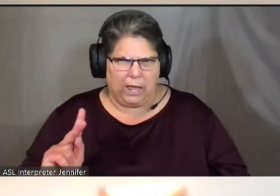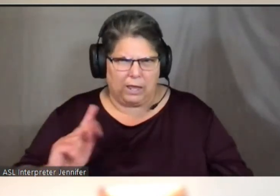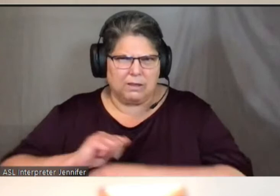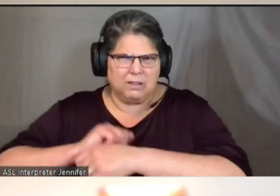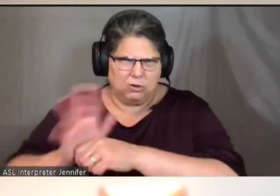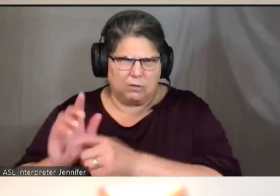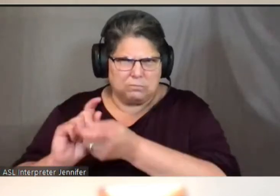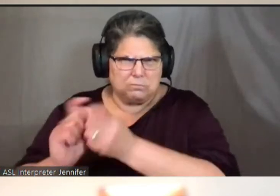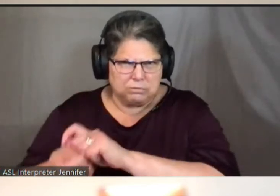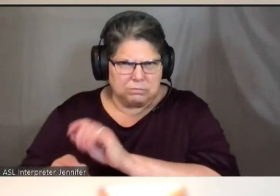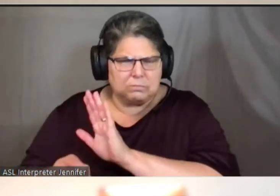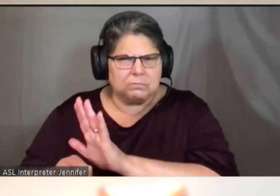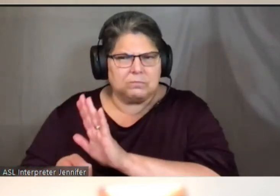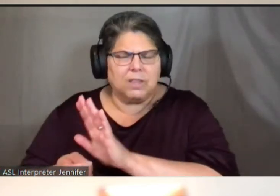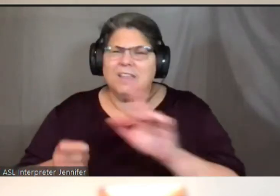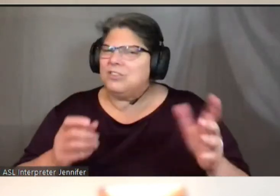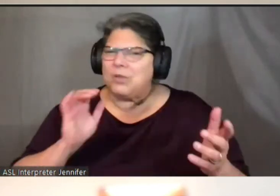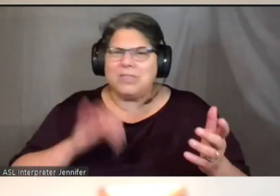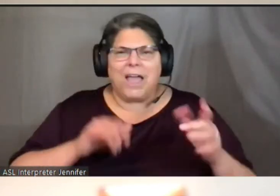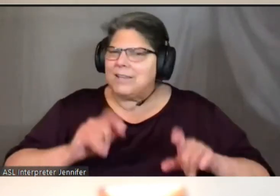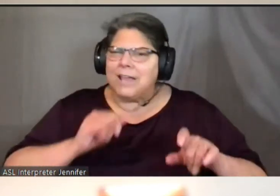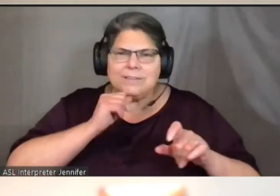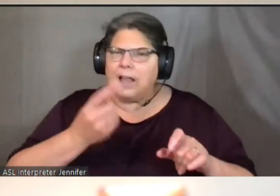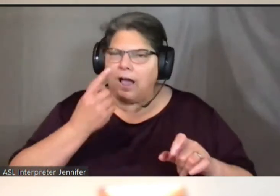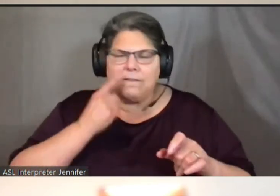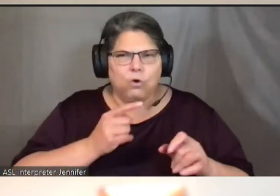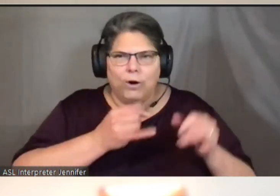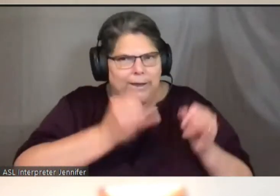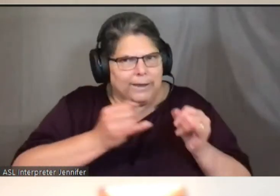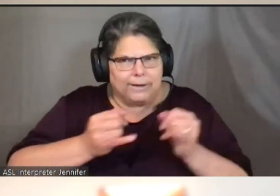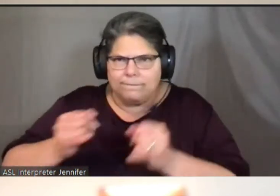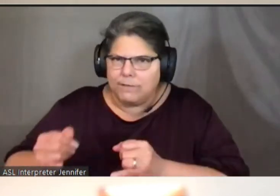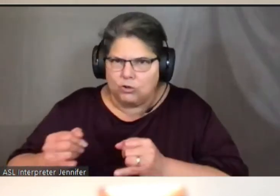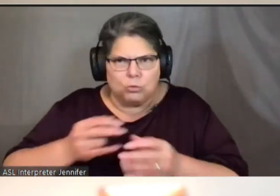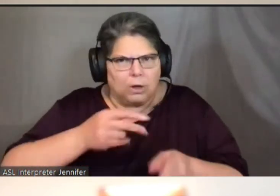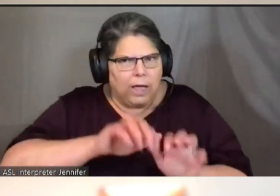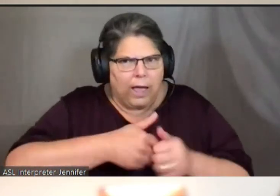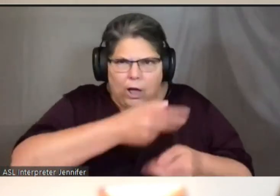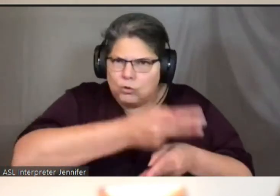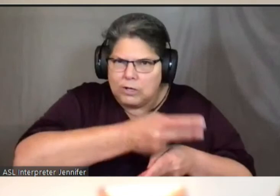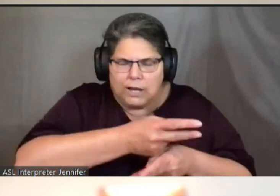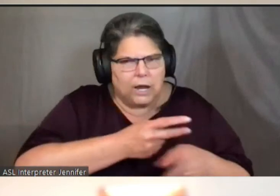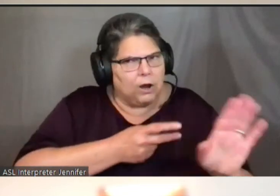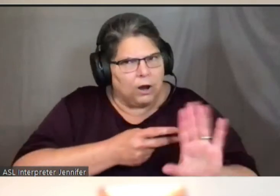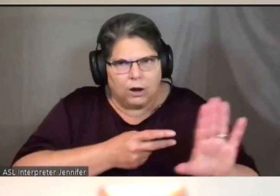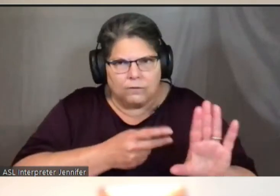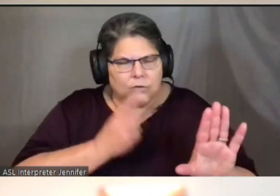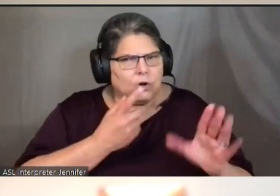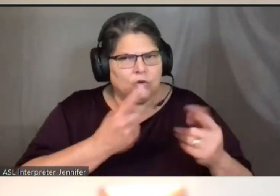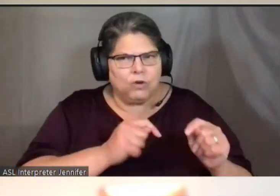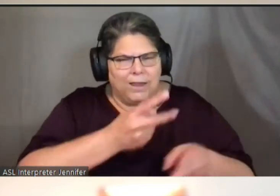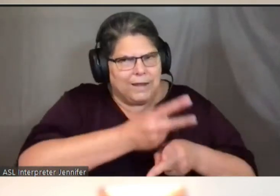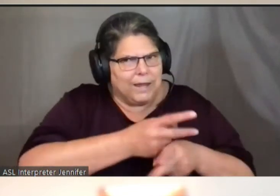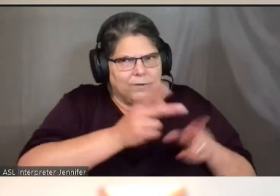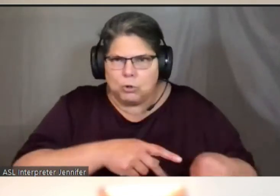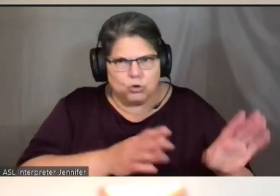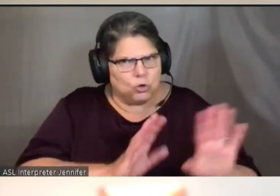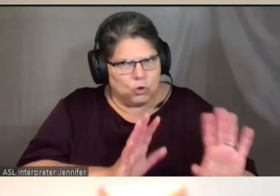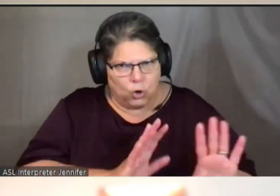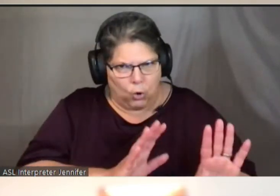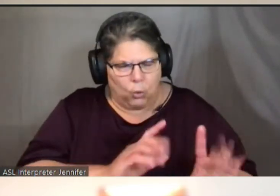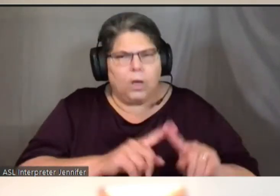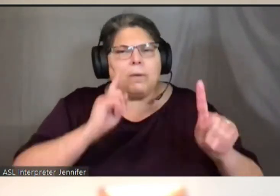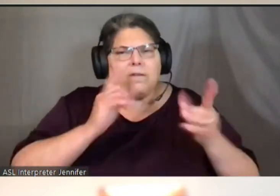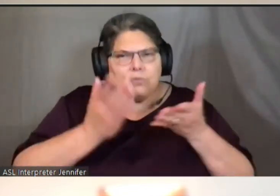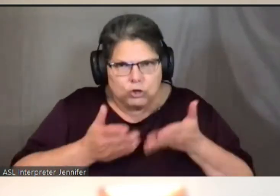test that you would use clinically yet to mitigate or to treat someone, but it does give